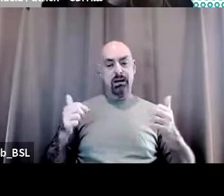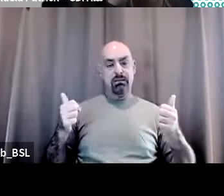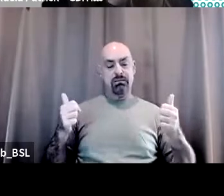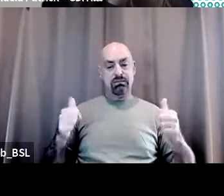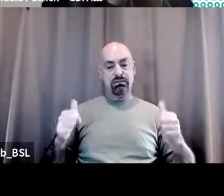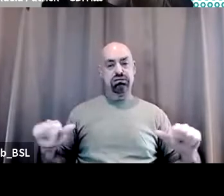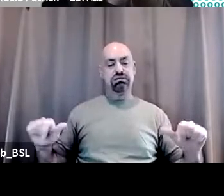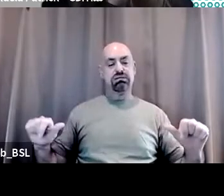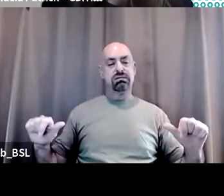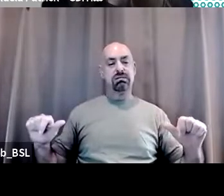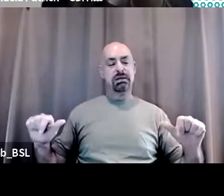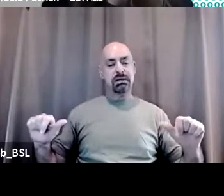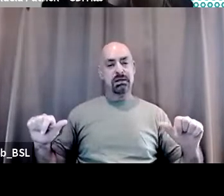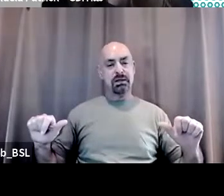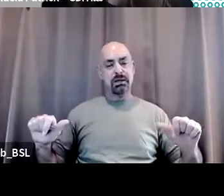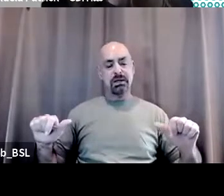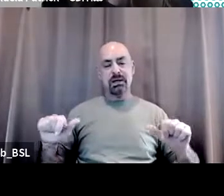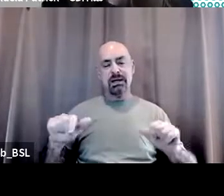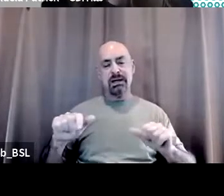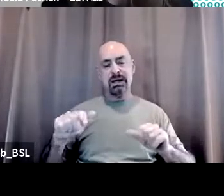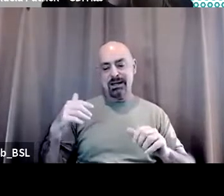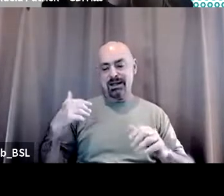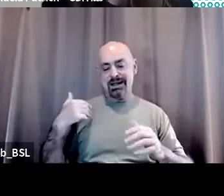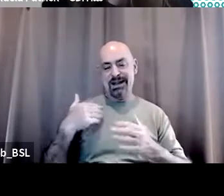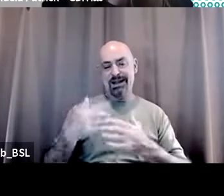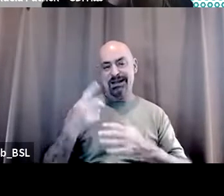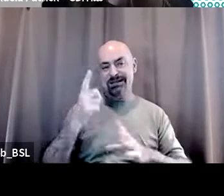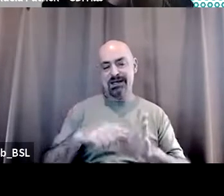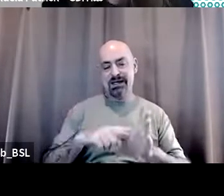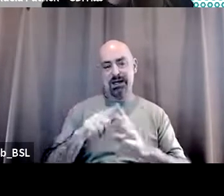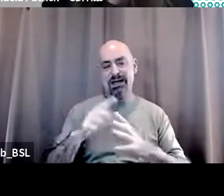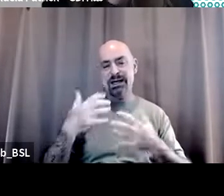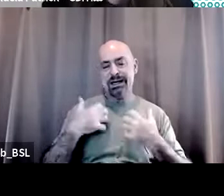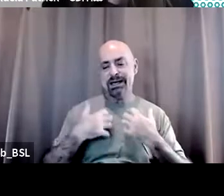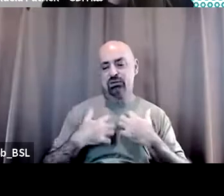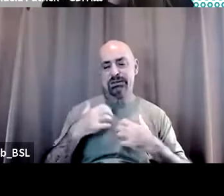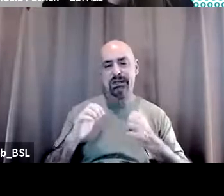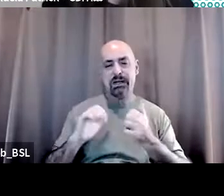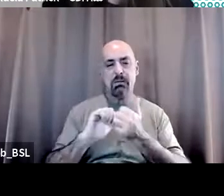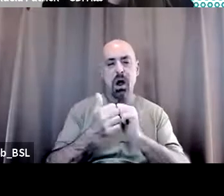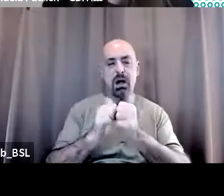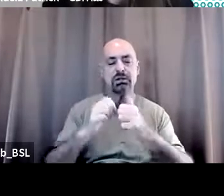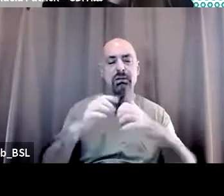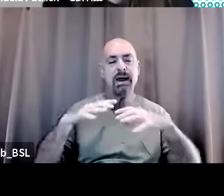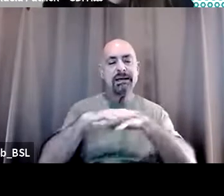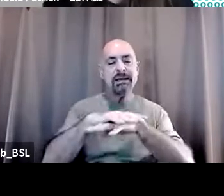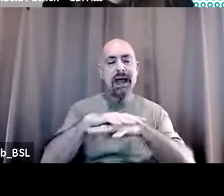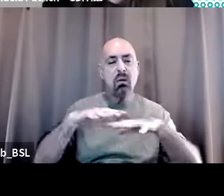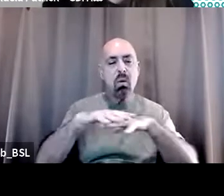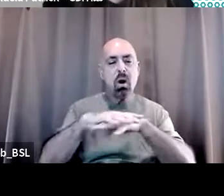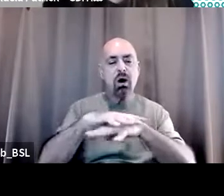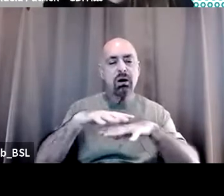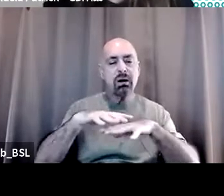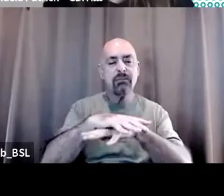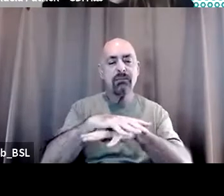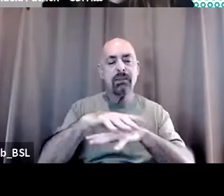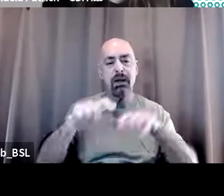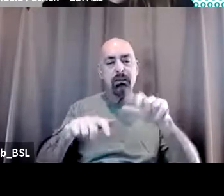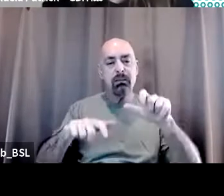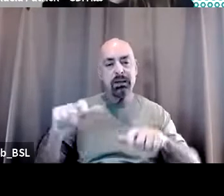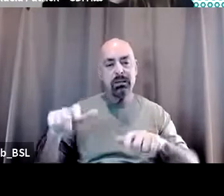interesting, during the year, a very interesting partnership and network of people